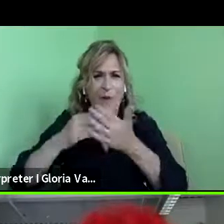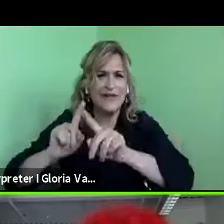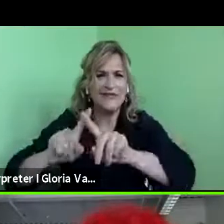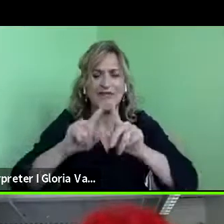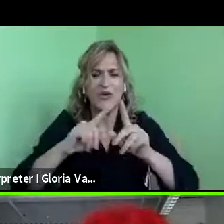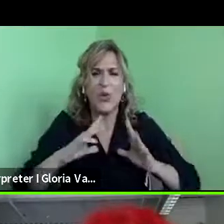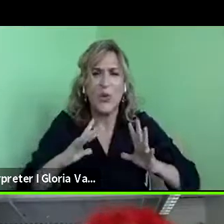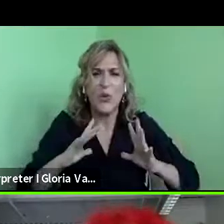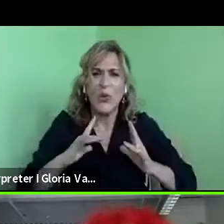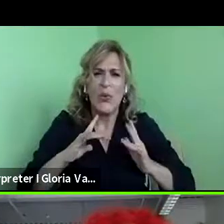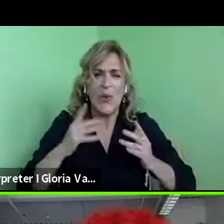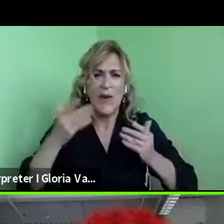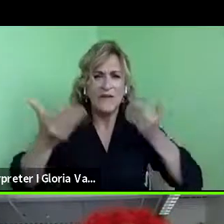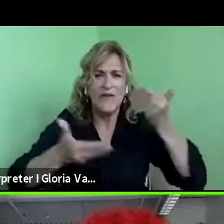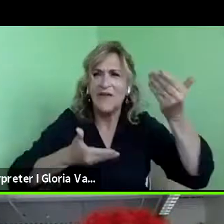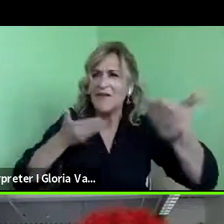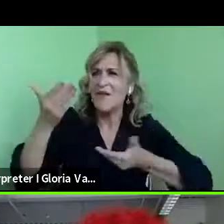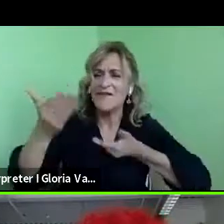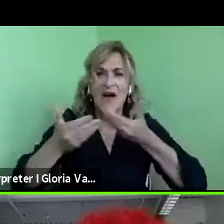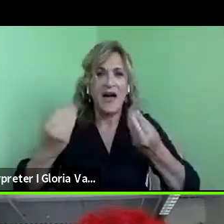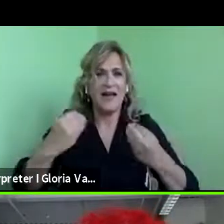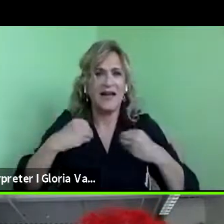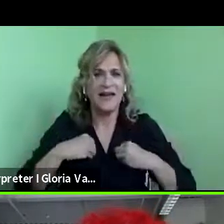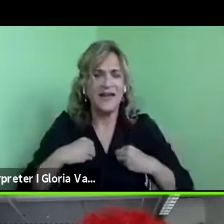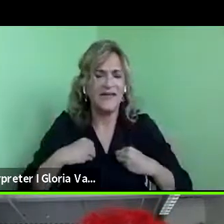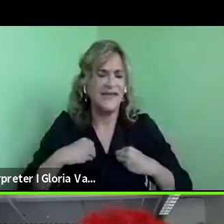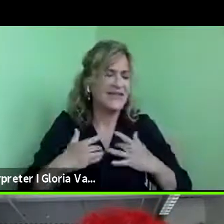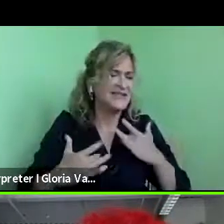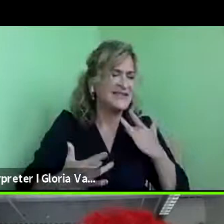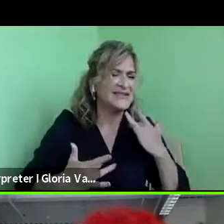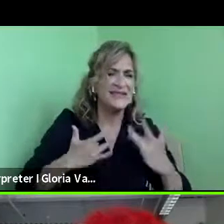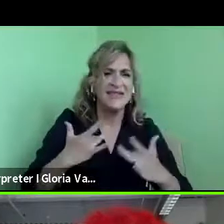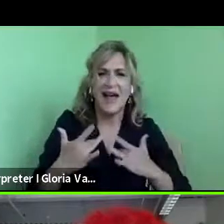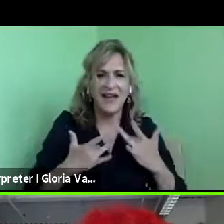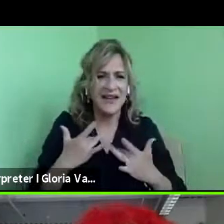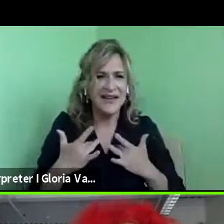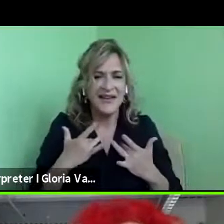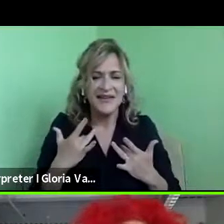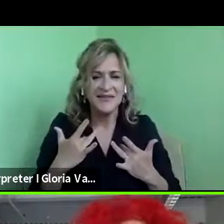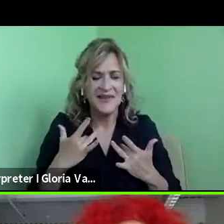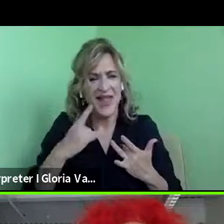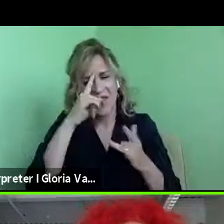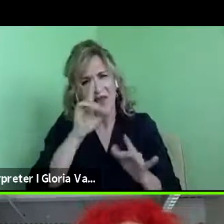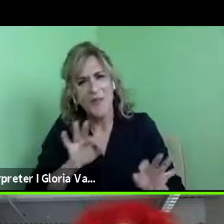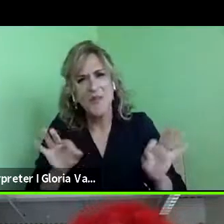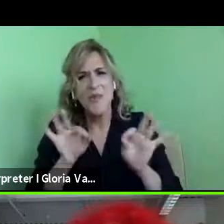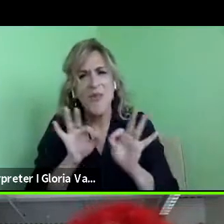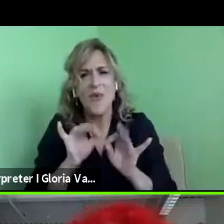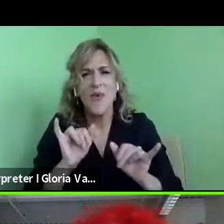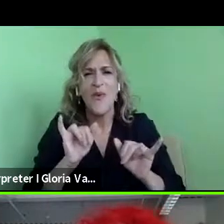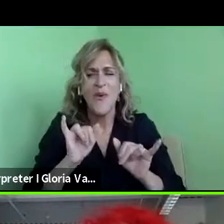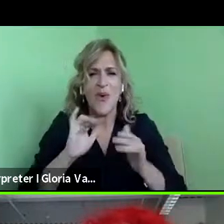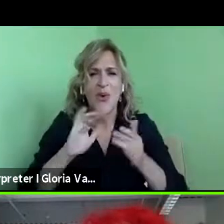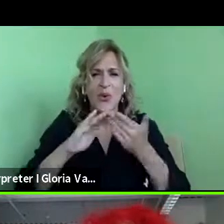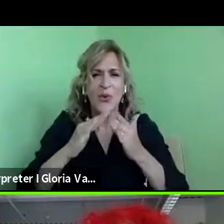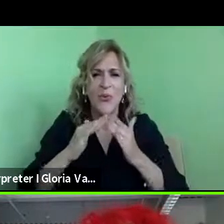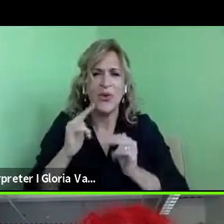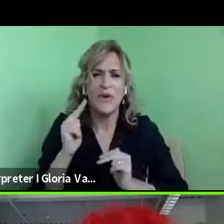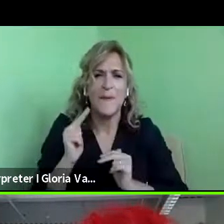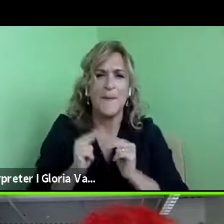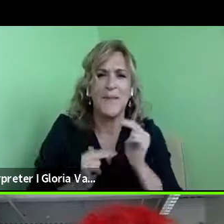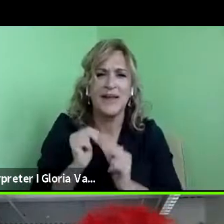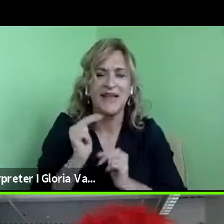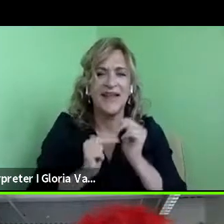really excited. It really made me think about the importance of like community building